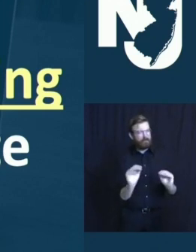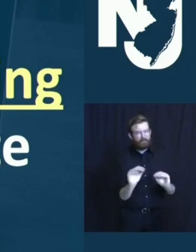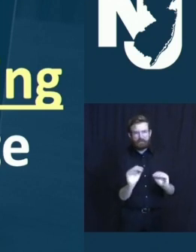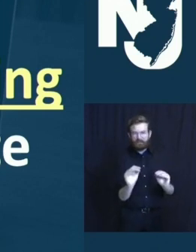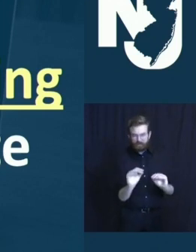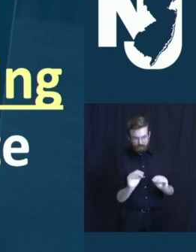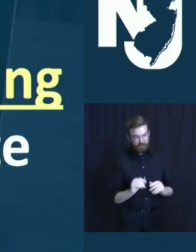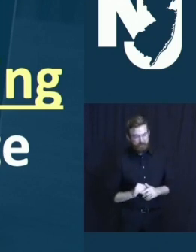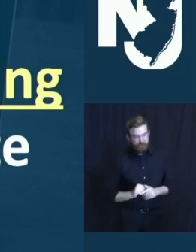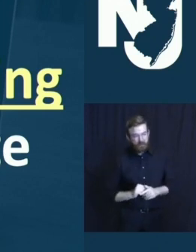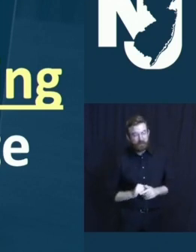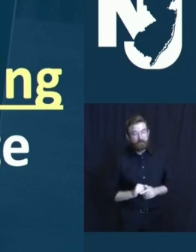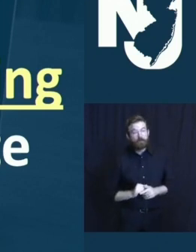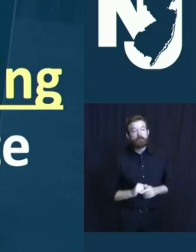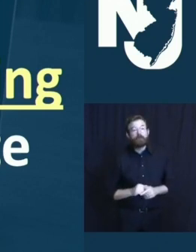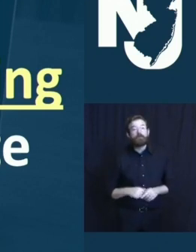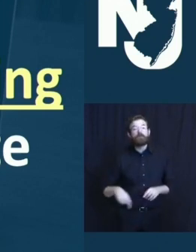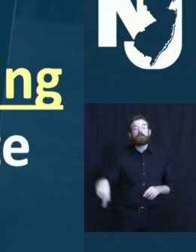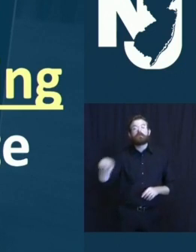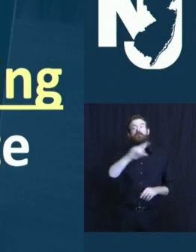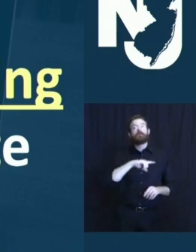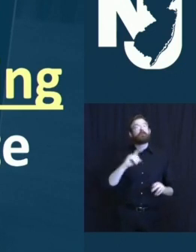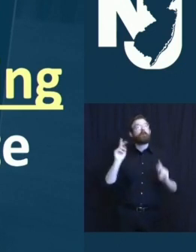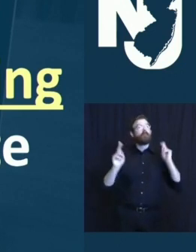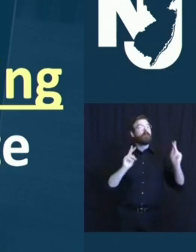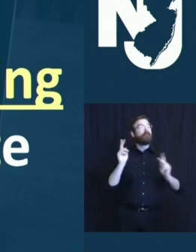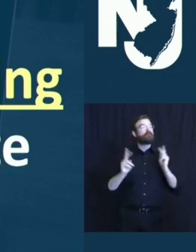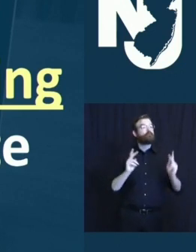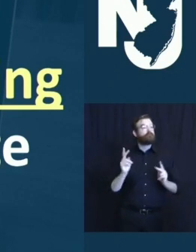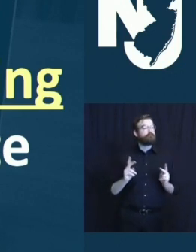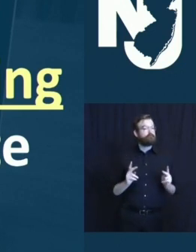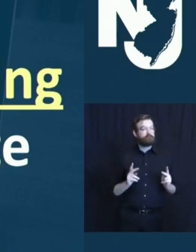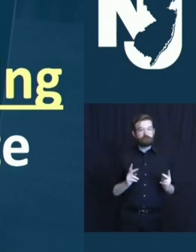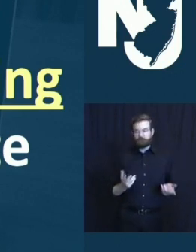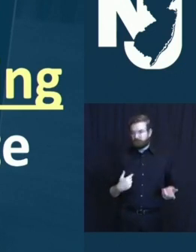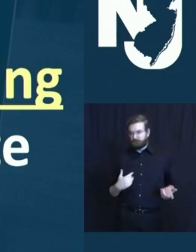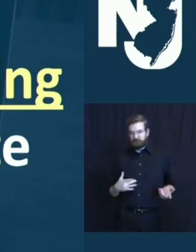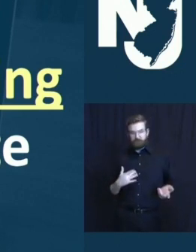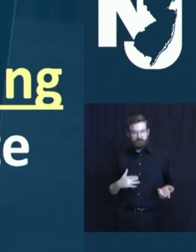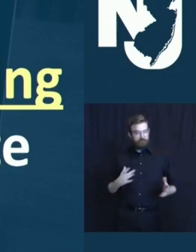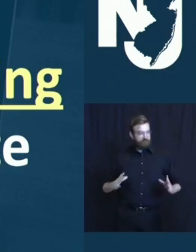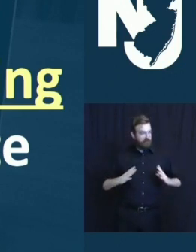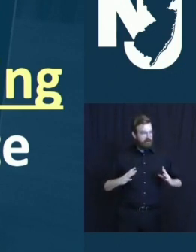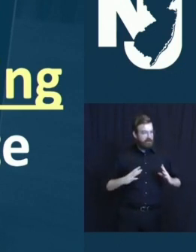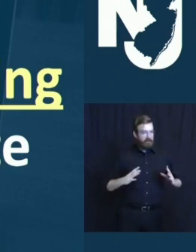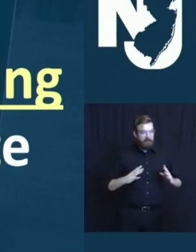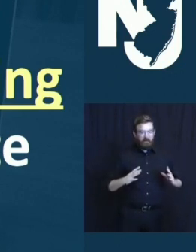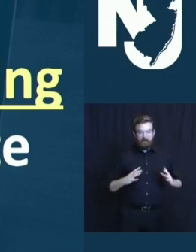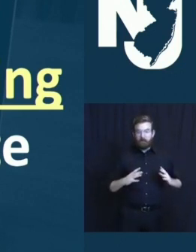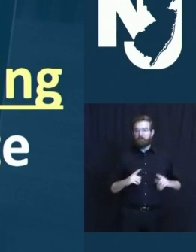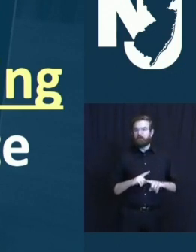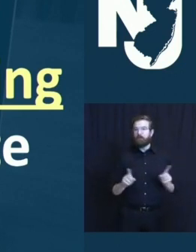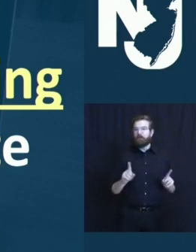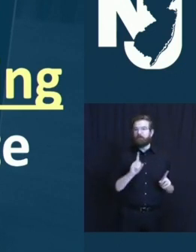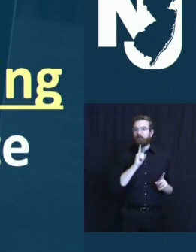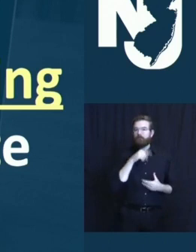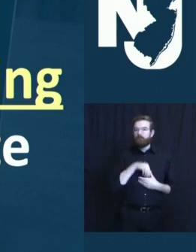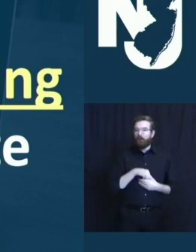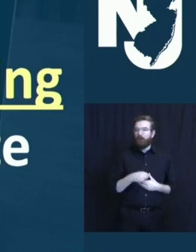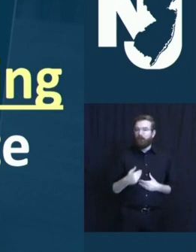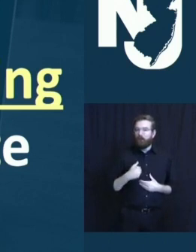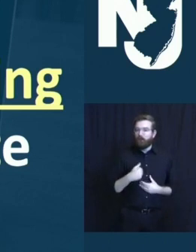on, that was where it kindled so tragically in our long-term care facilities, whether it was heroic healthcare workers, staff, loved